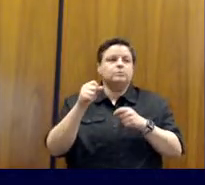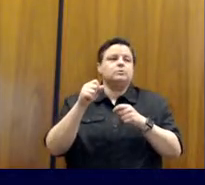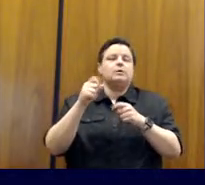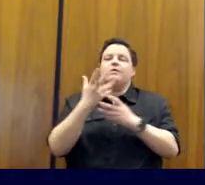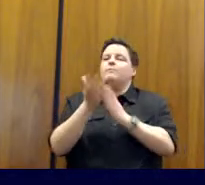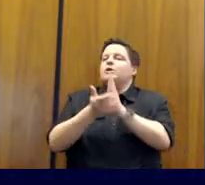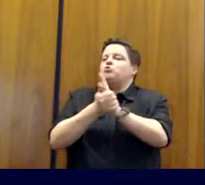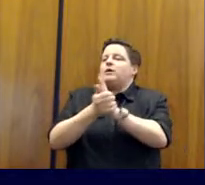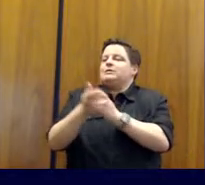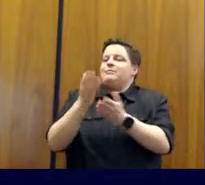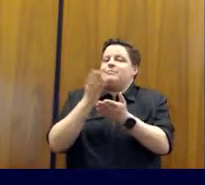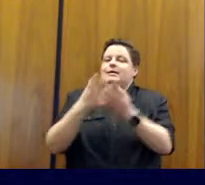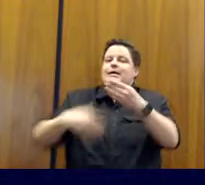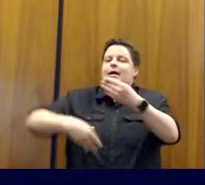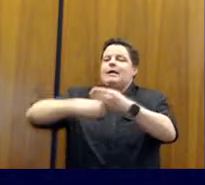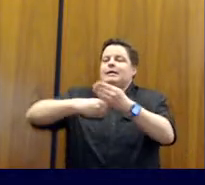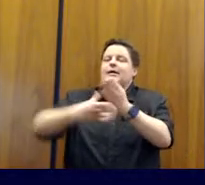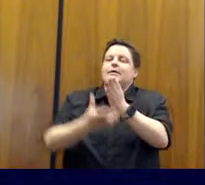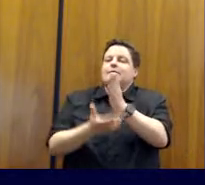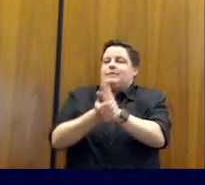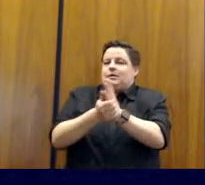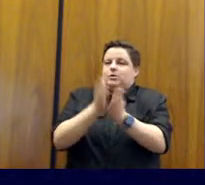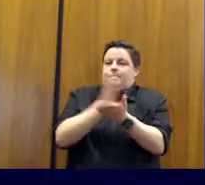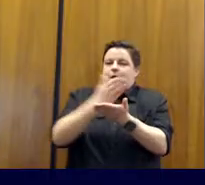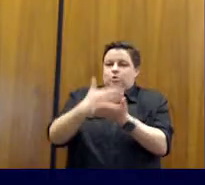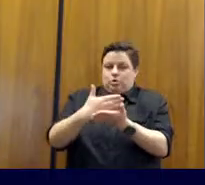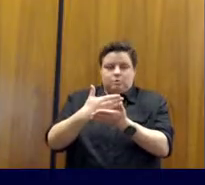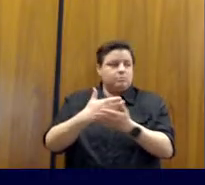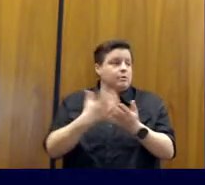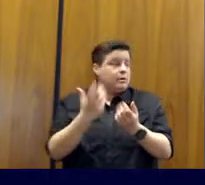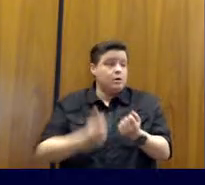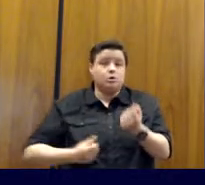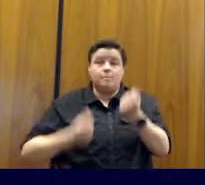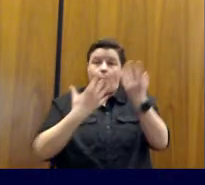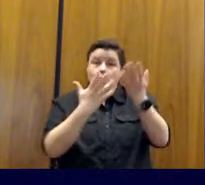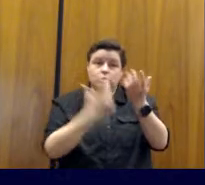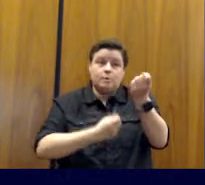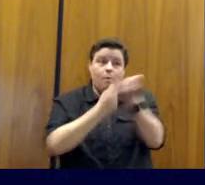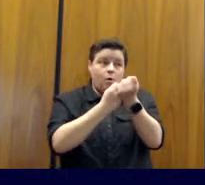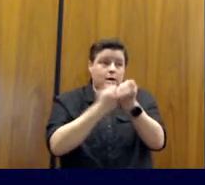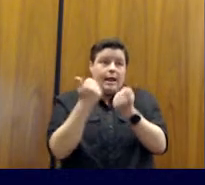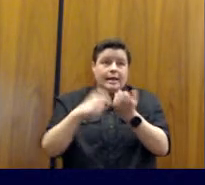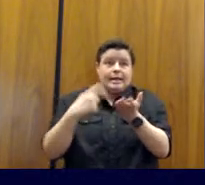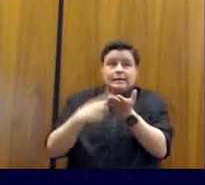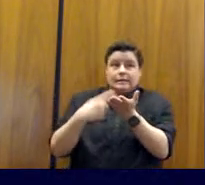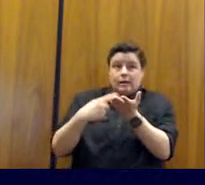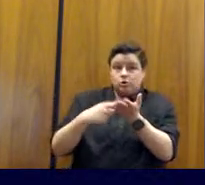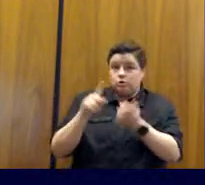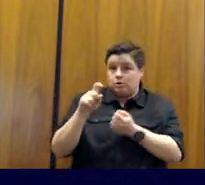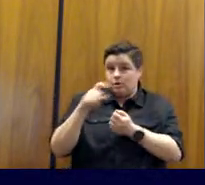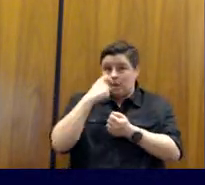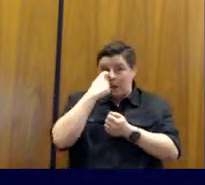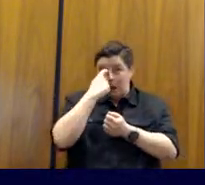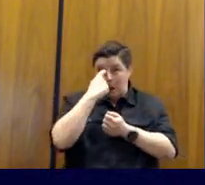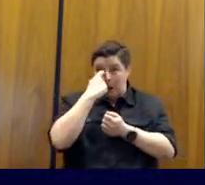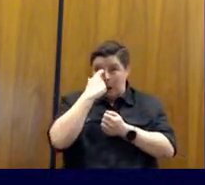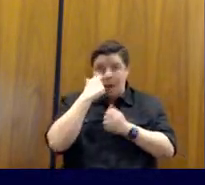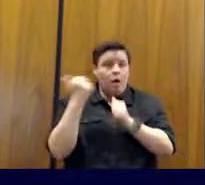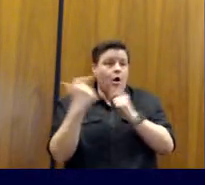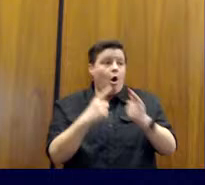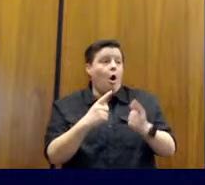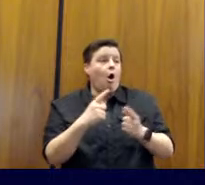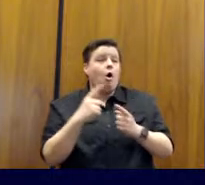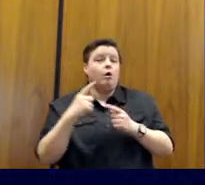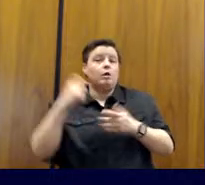attached budget adjustment request. Support. We have a motion and support. Any discussion? All in favor,